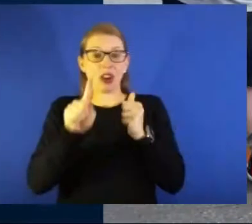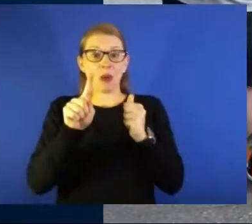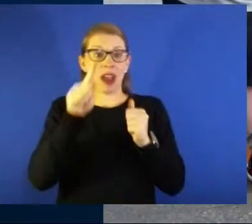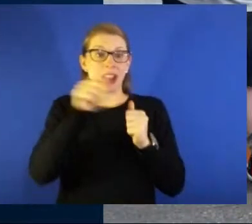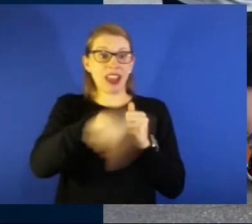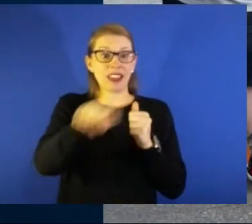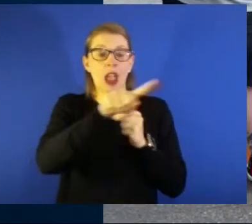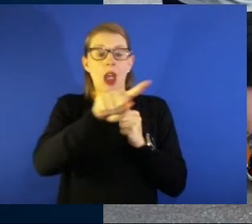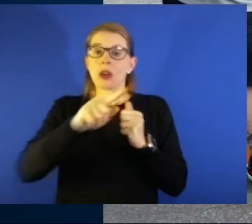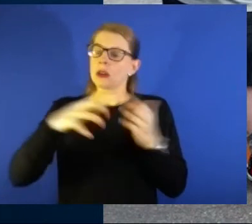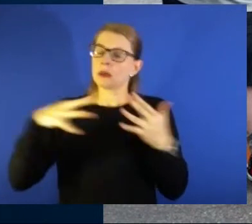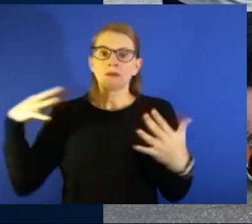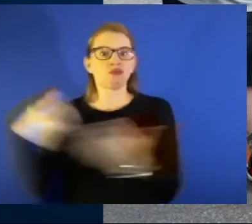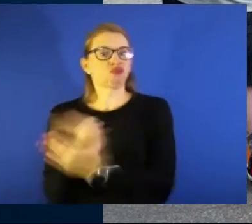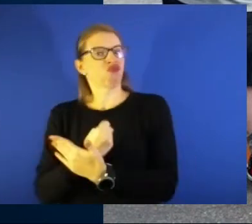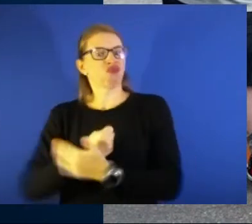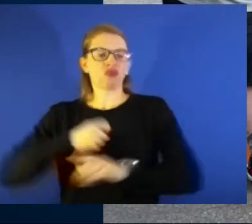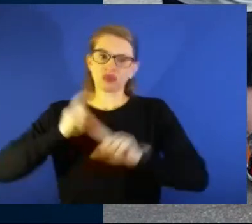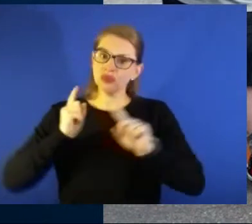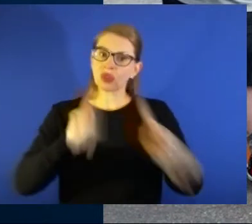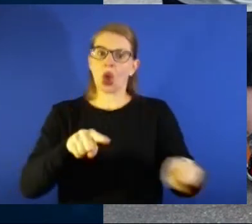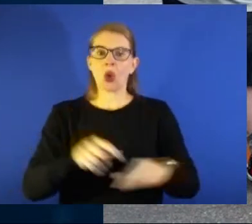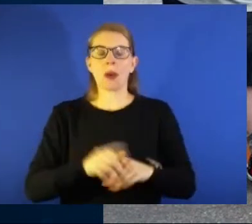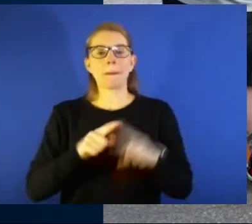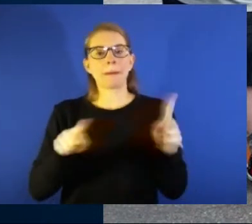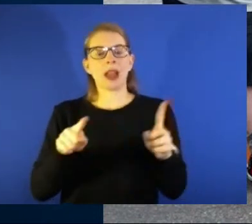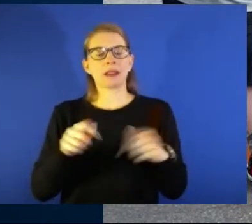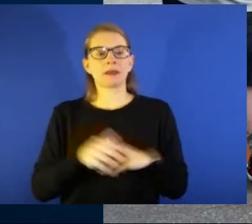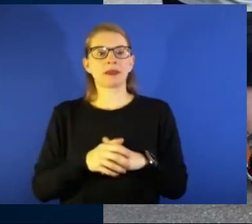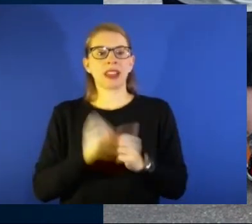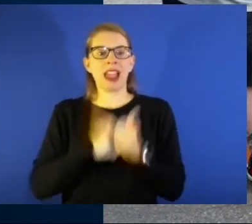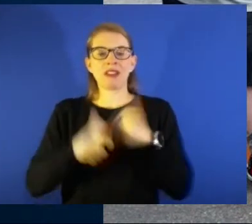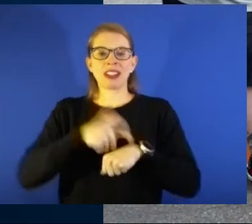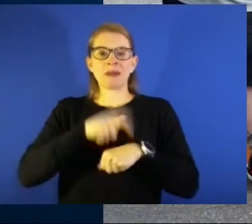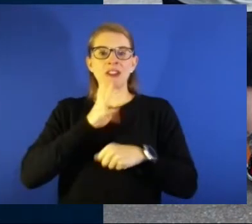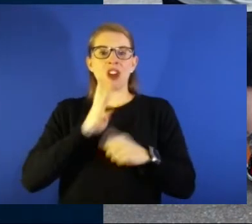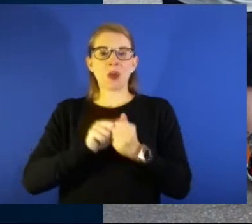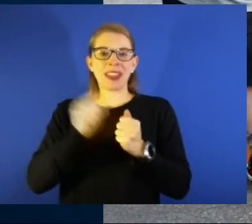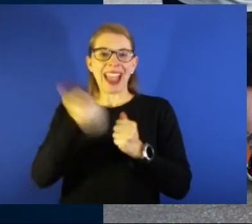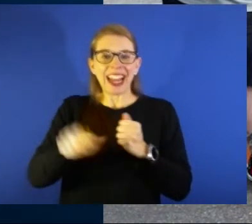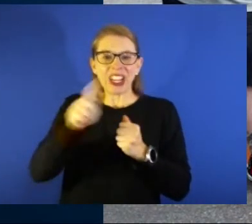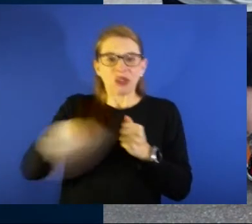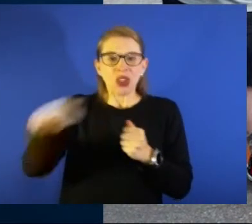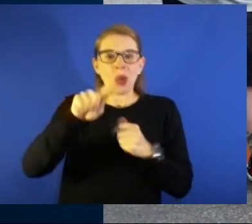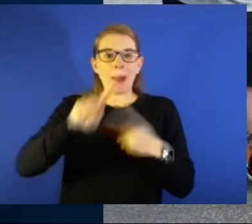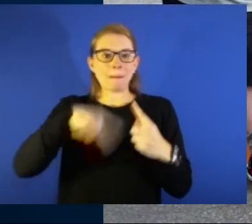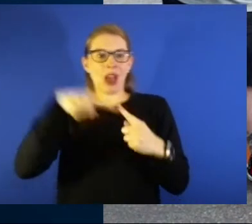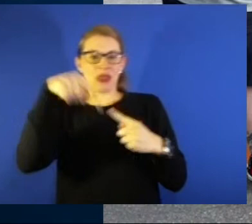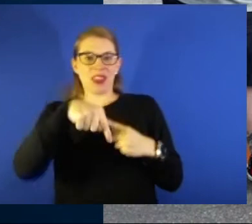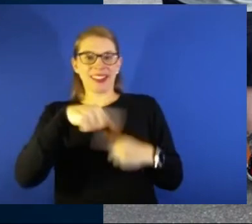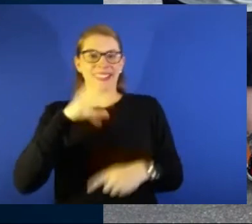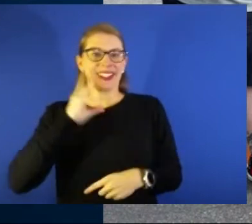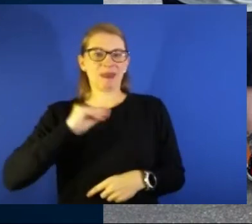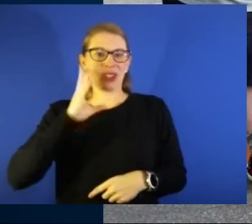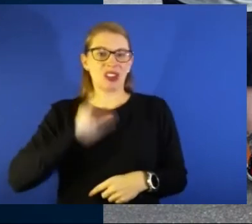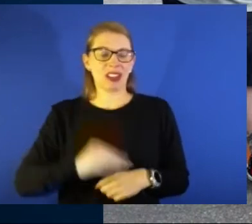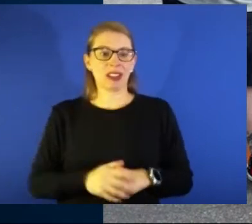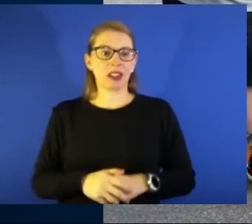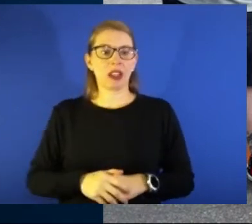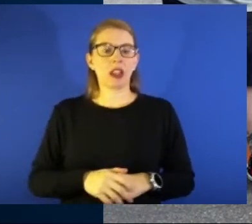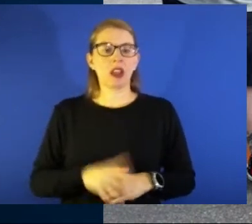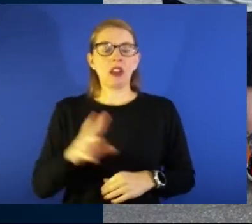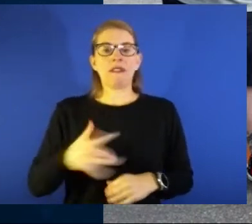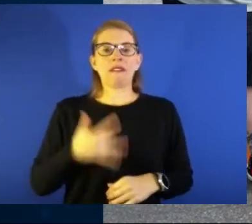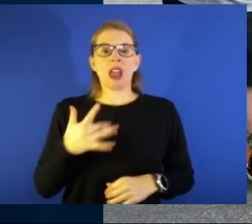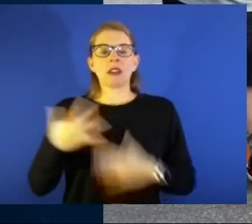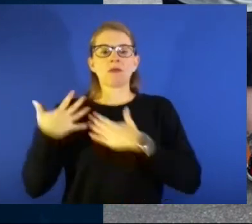to go. And I know that was really tough. But I remember every time I would talk to any of you about this experience, it was, you felt this heavy weight